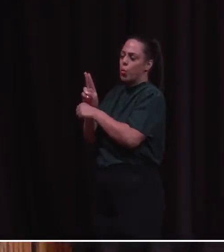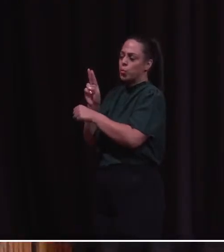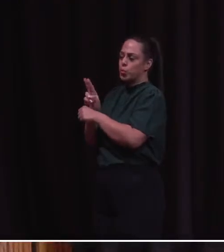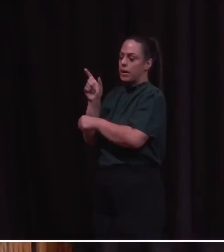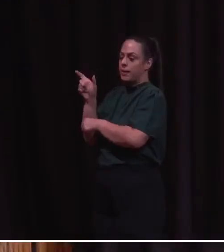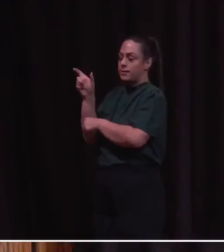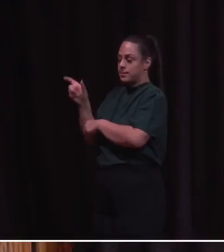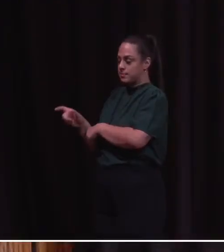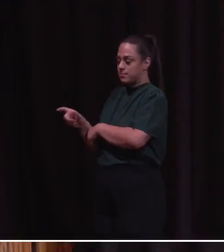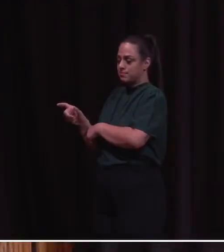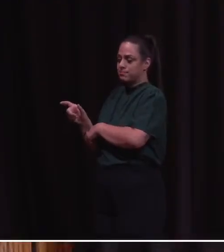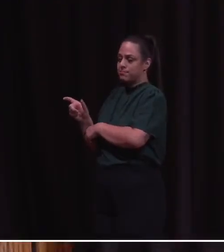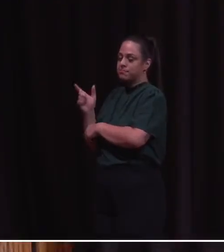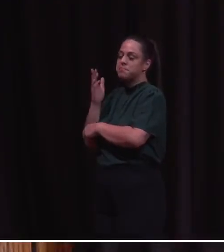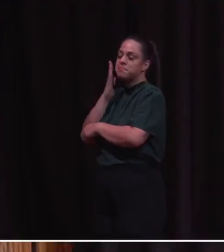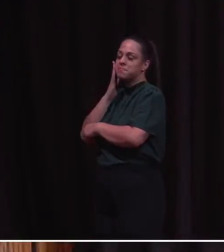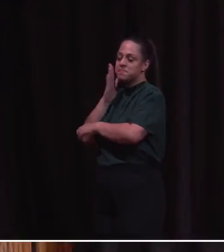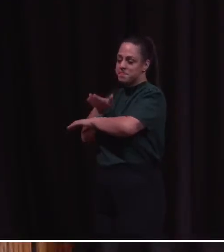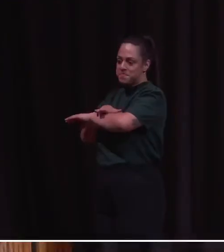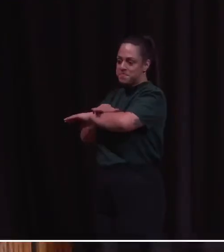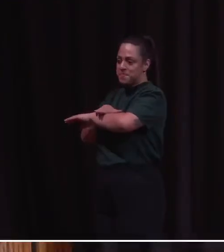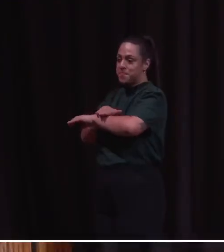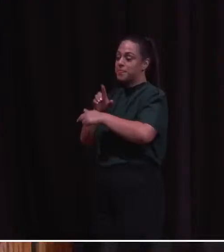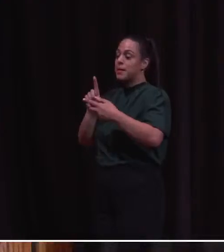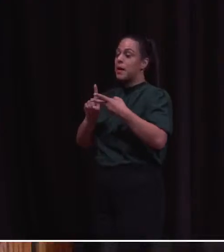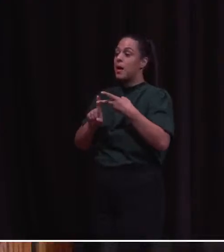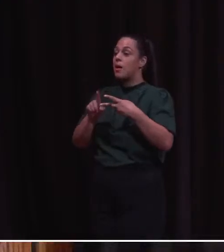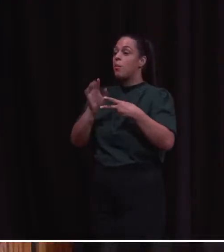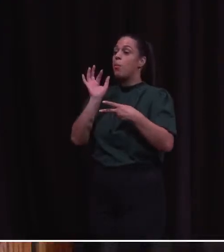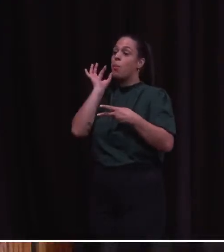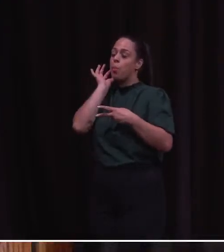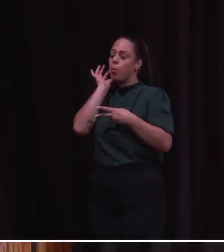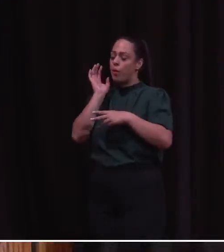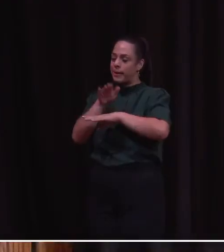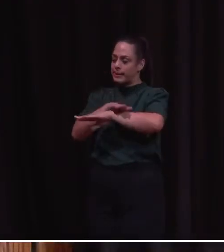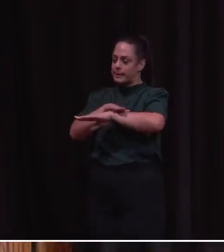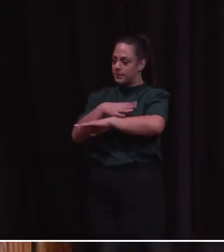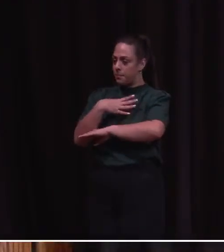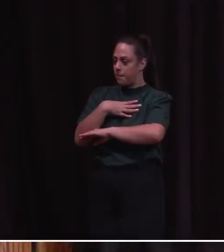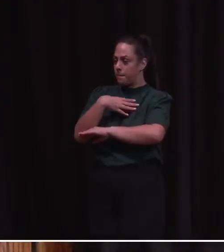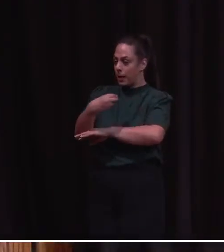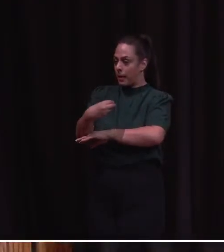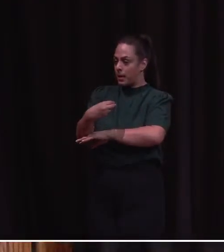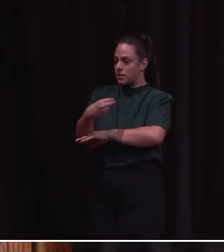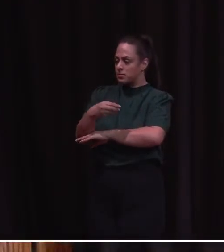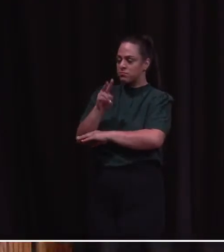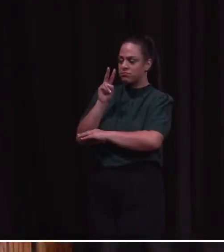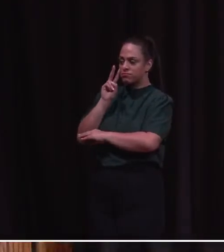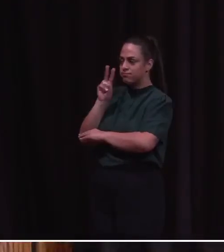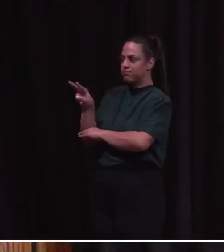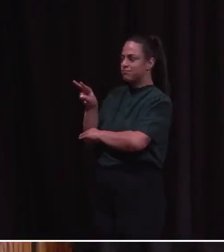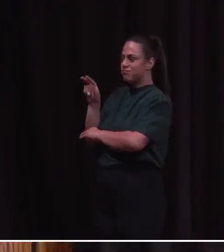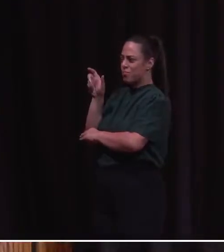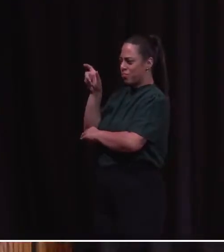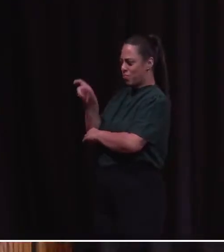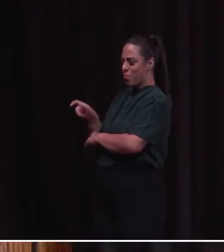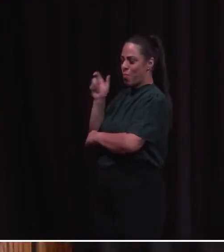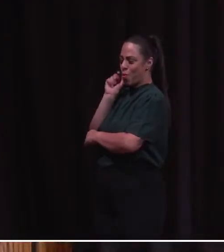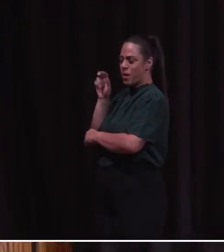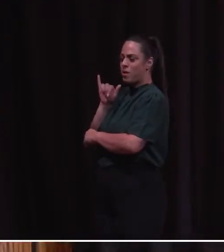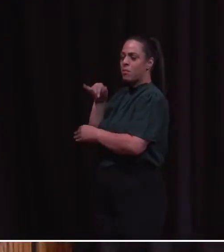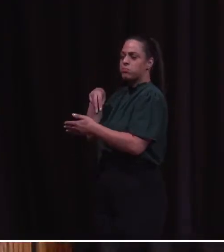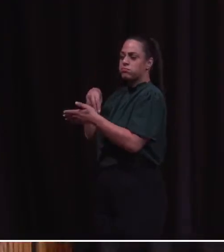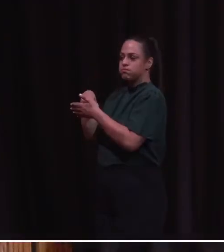saw African women as their burden, and they saw themselves as the savior of African women.